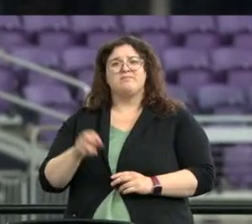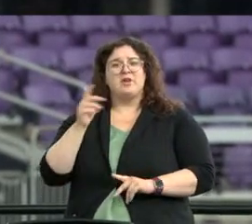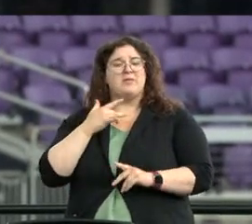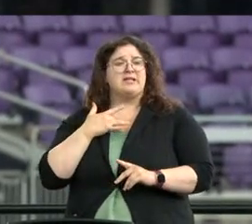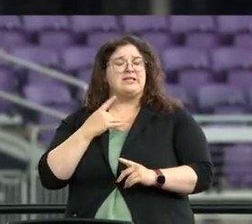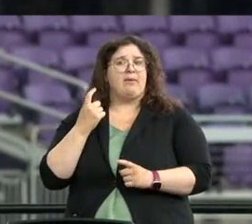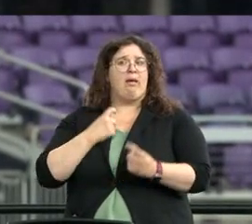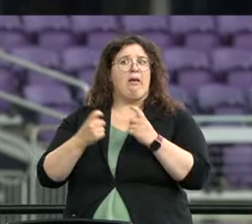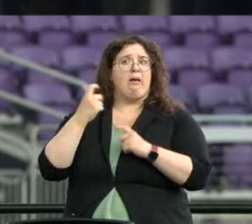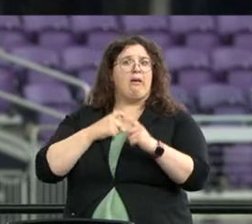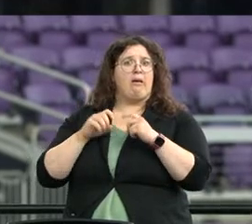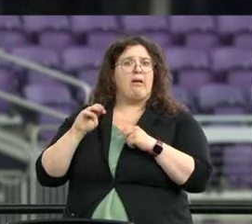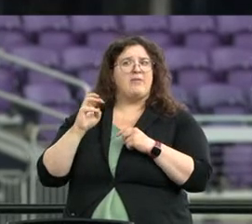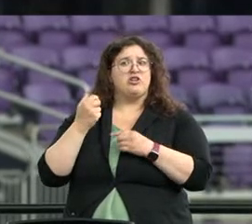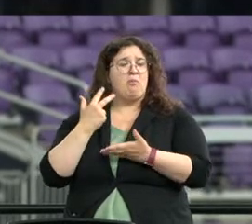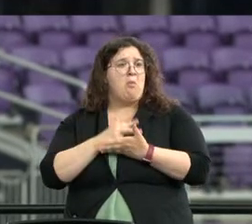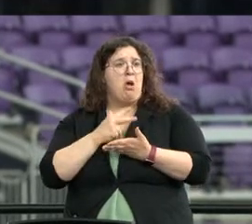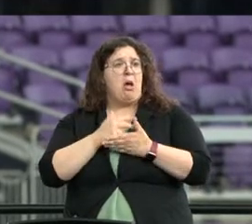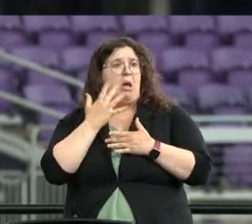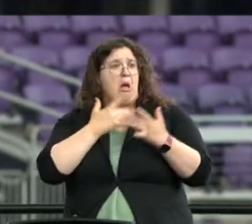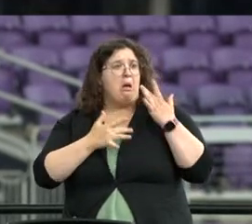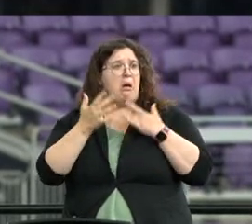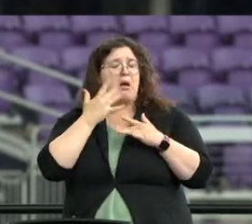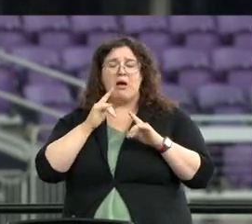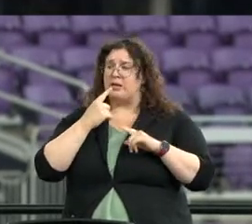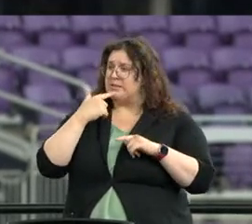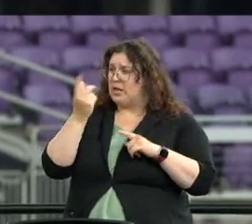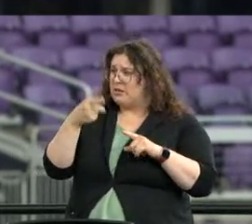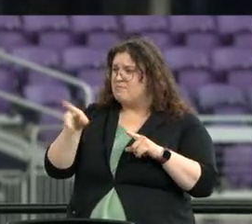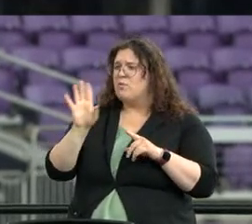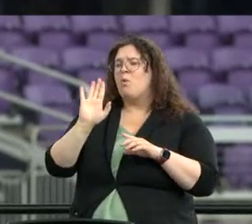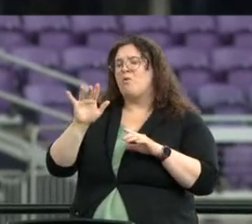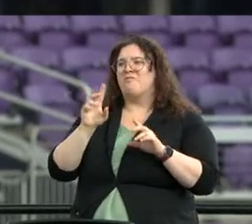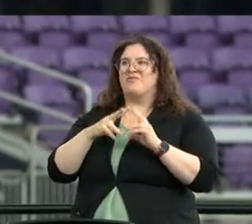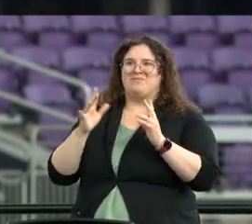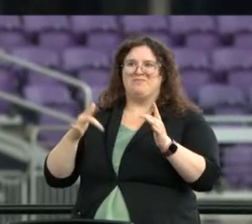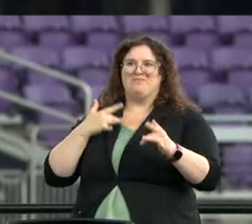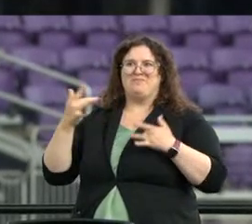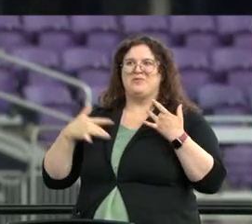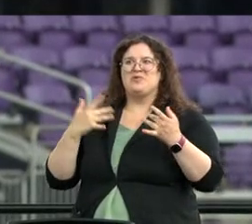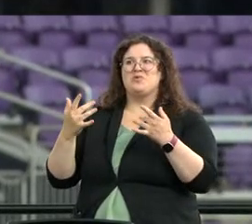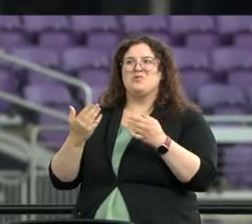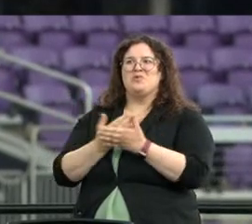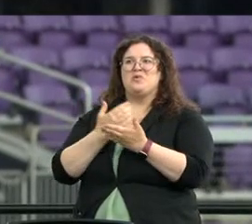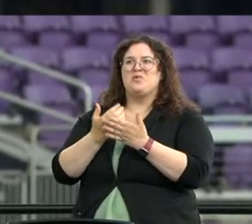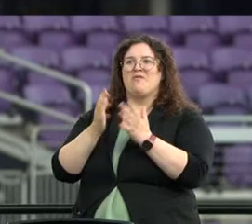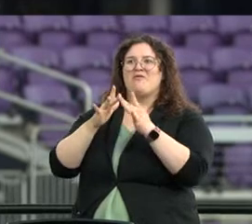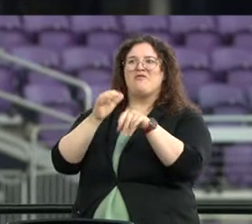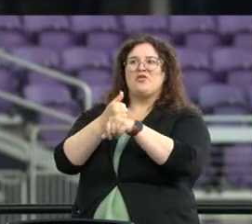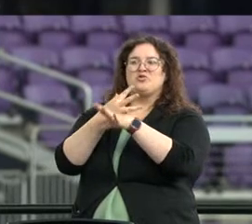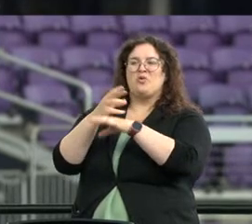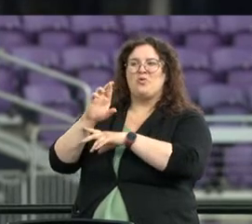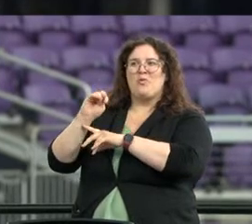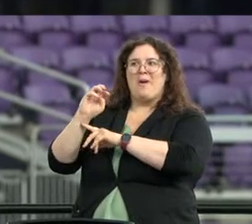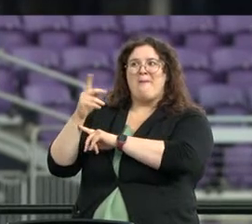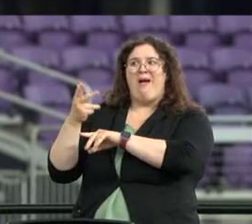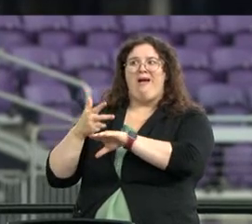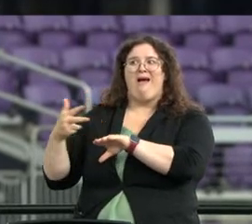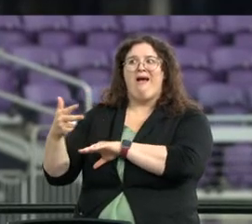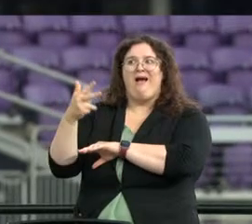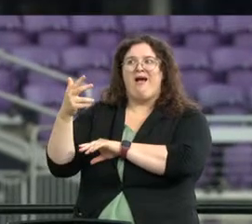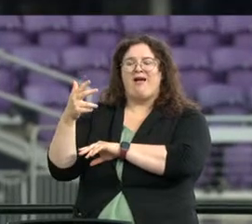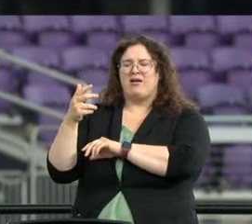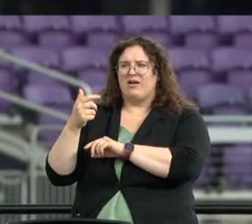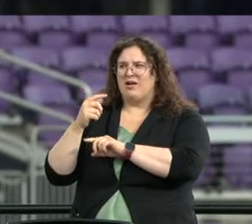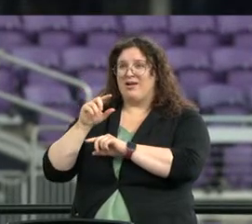about parking at MHS, and I respond, we're very excited about this new virtual ramp. This answer usually